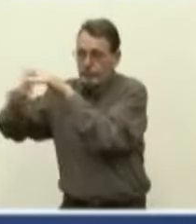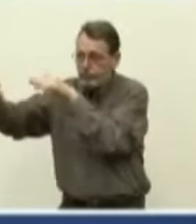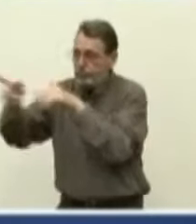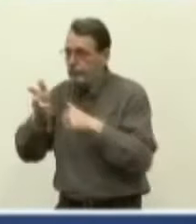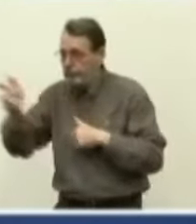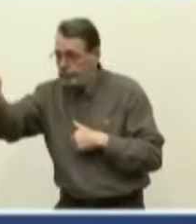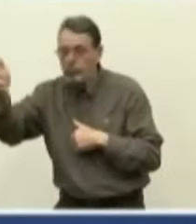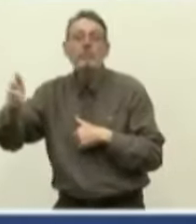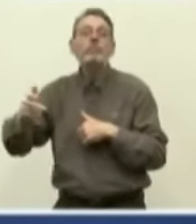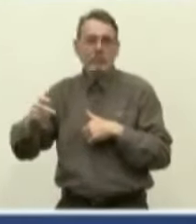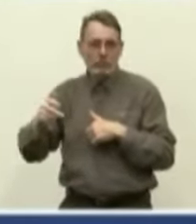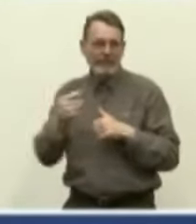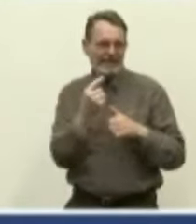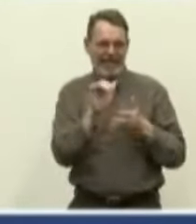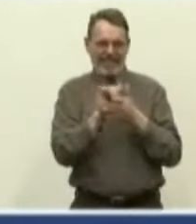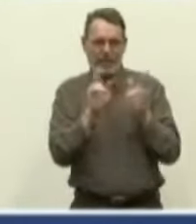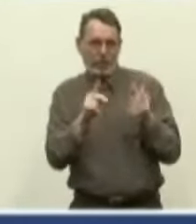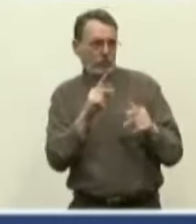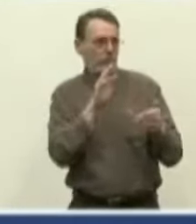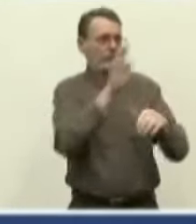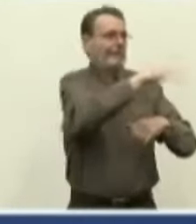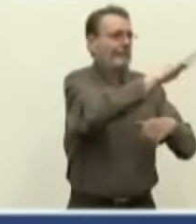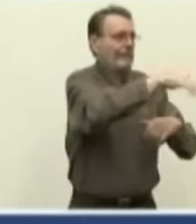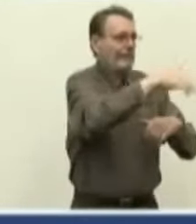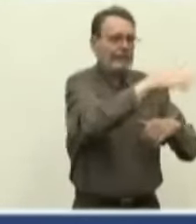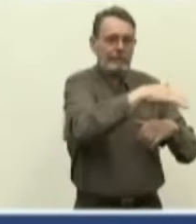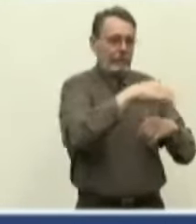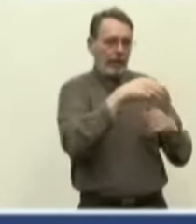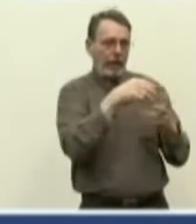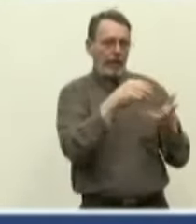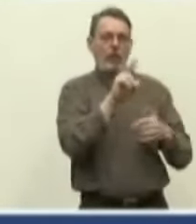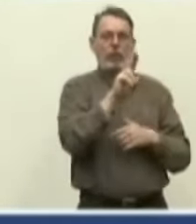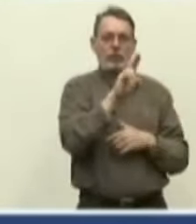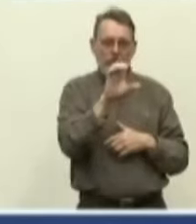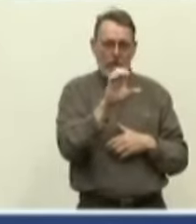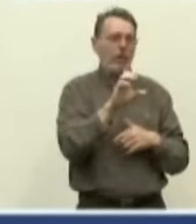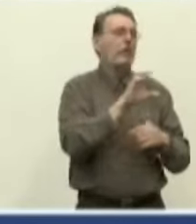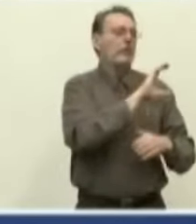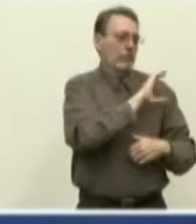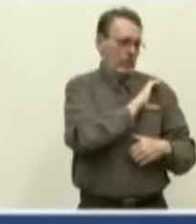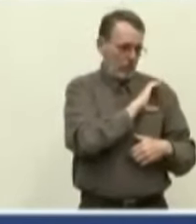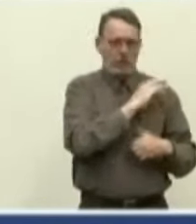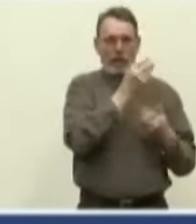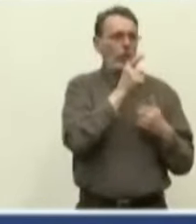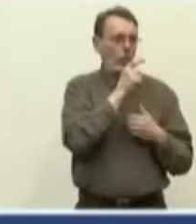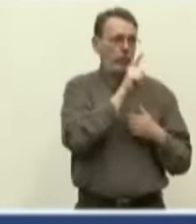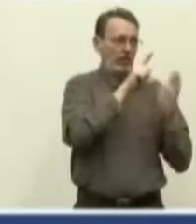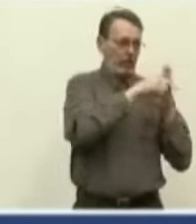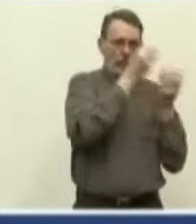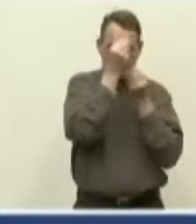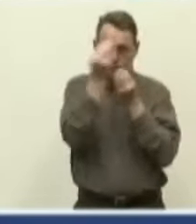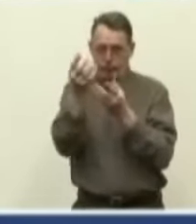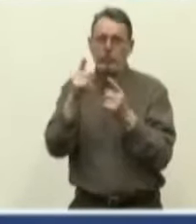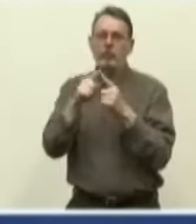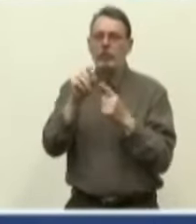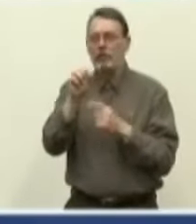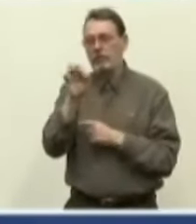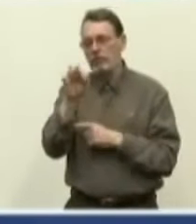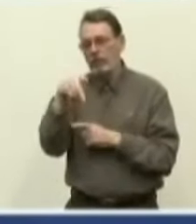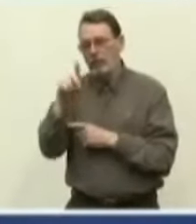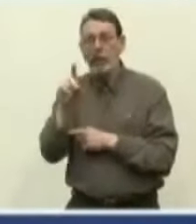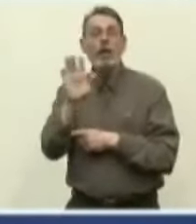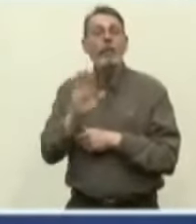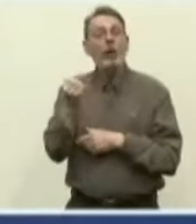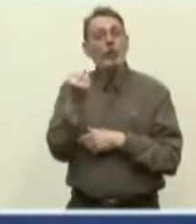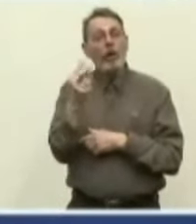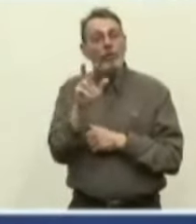California Police Department officer who later reported this information to the SFPD. At approximately